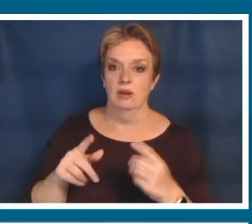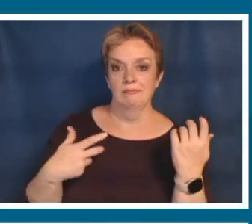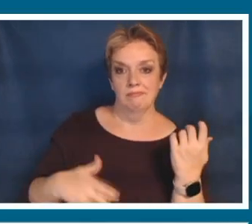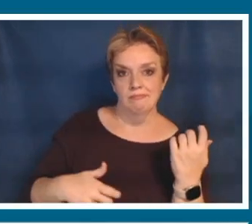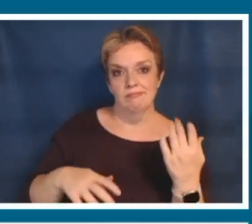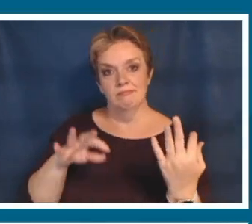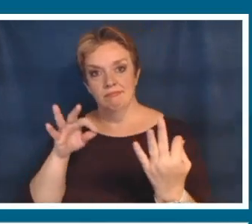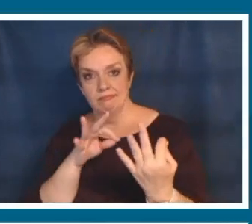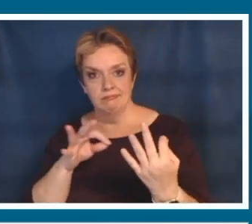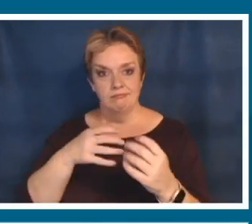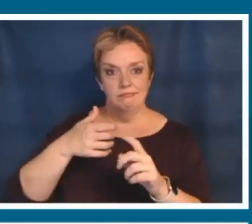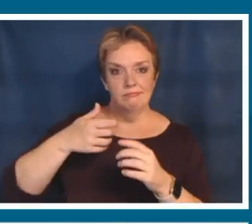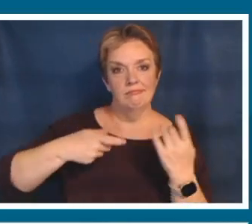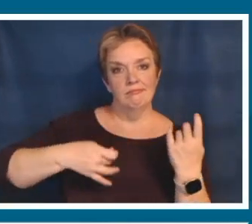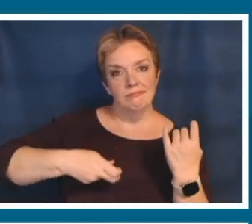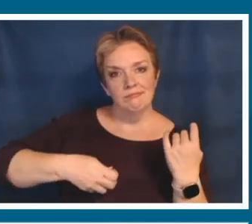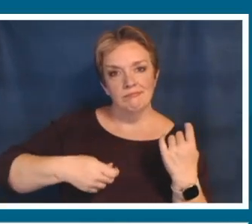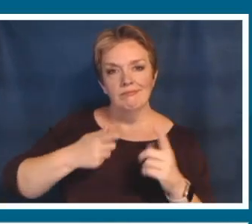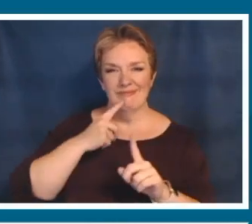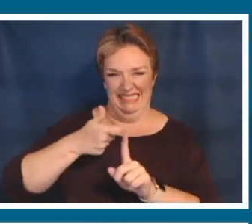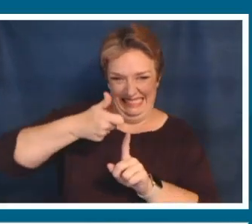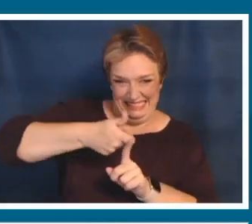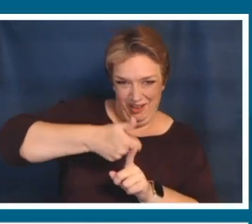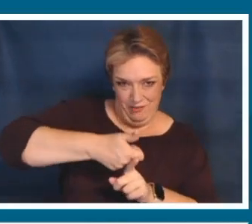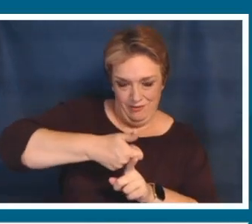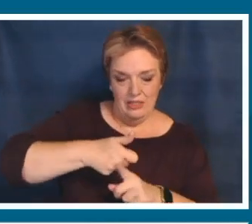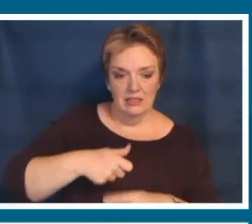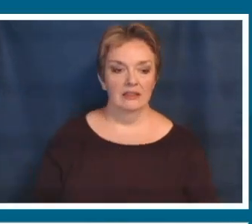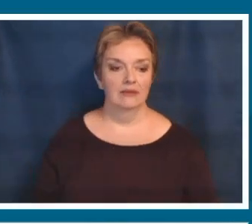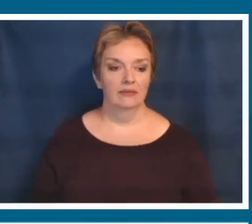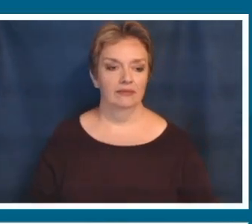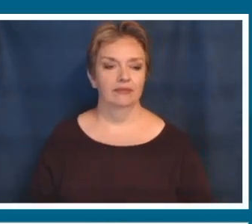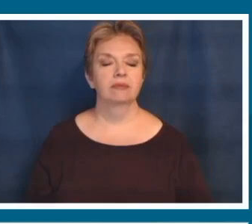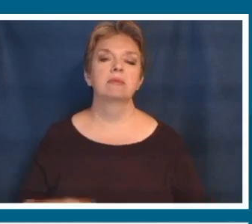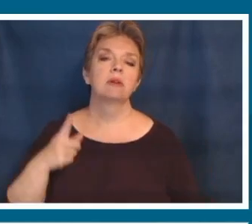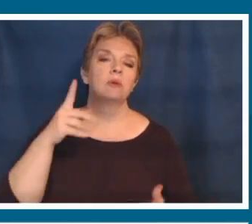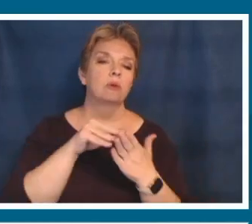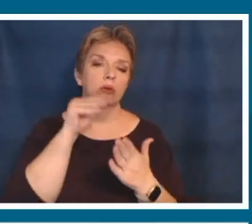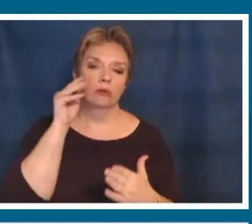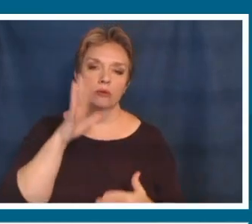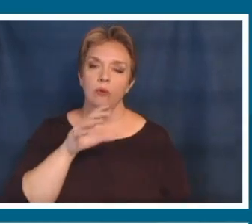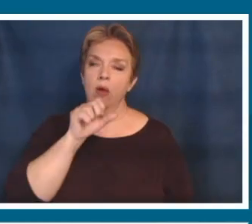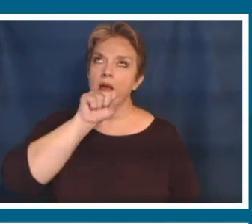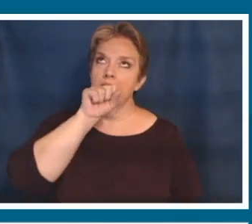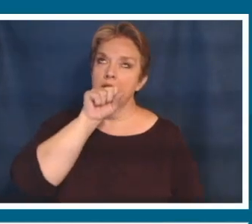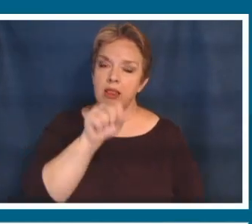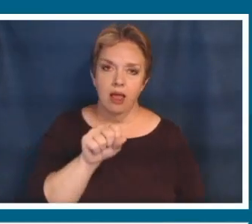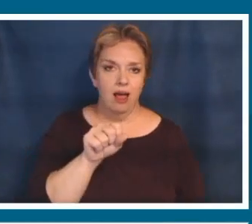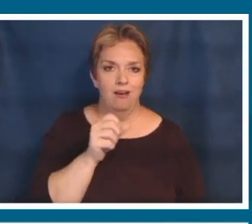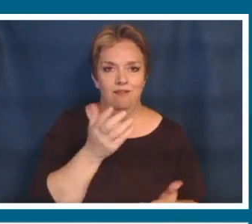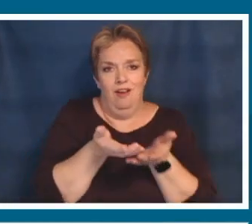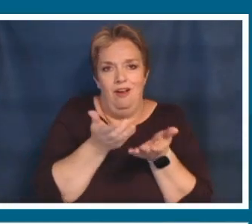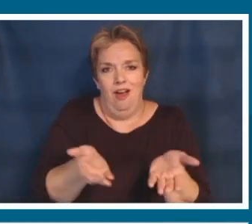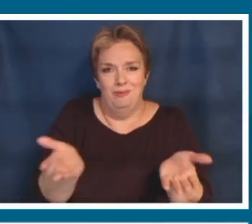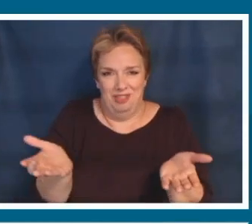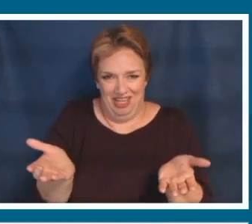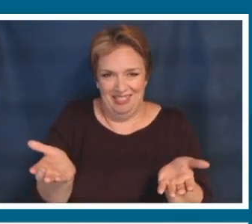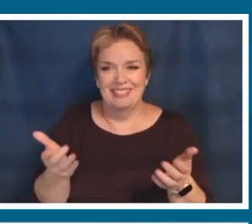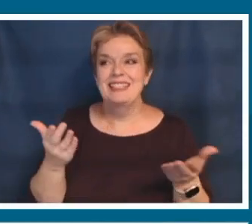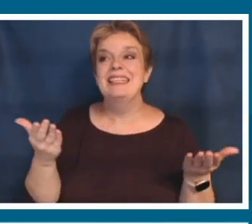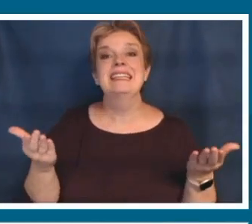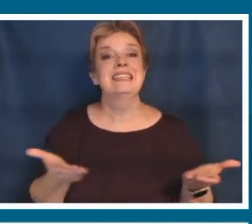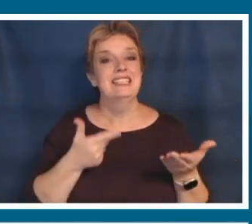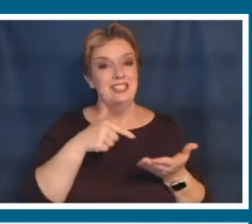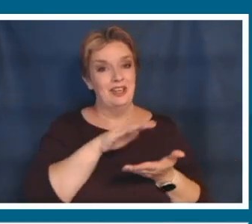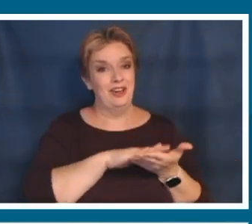love objects. So another object that I pull into this primary source set that we have in our archives here on campus are